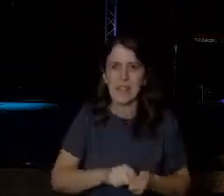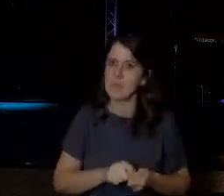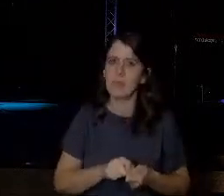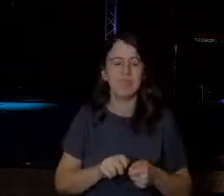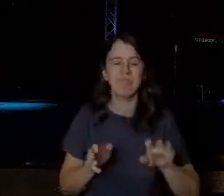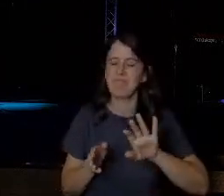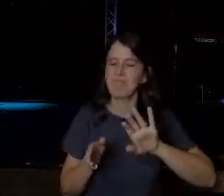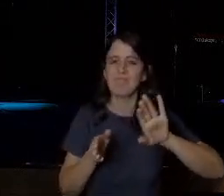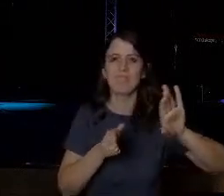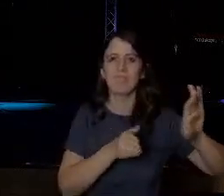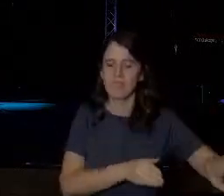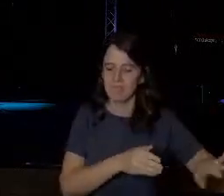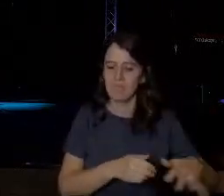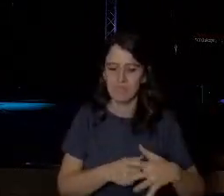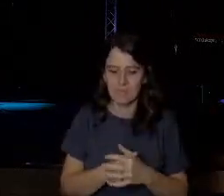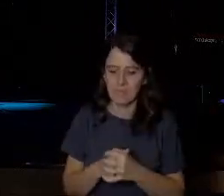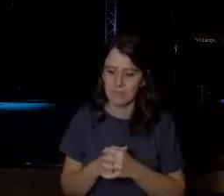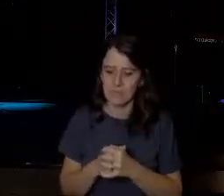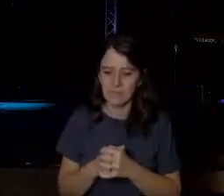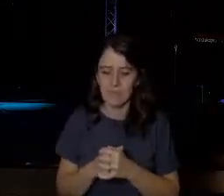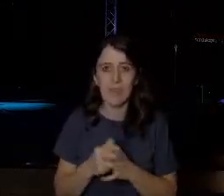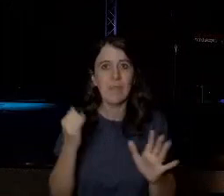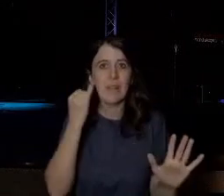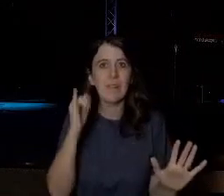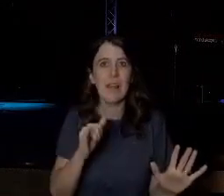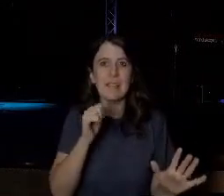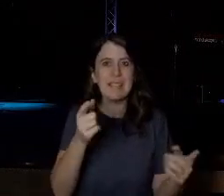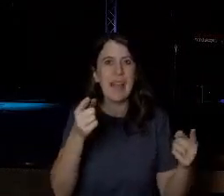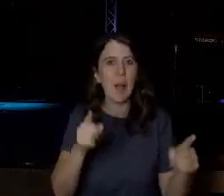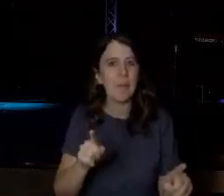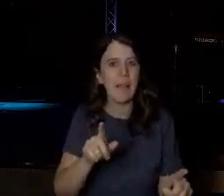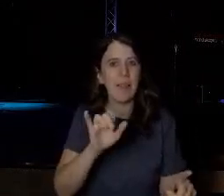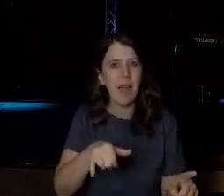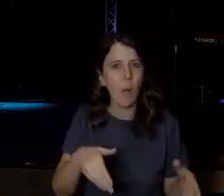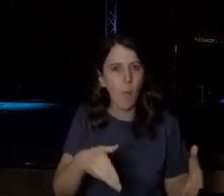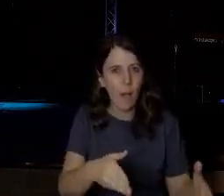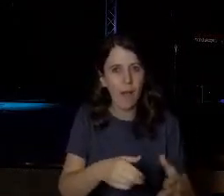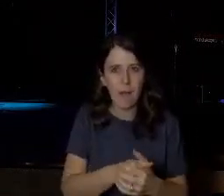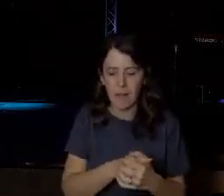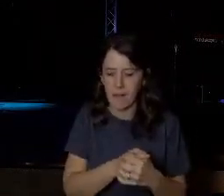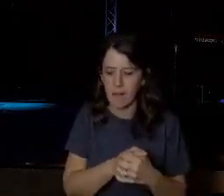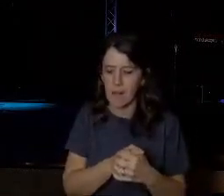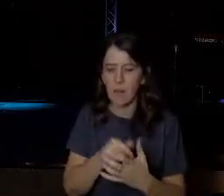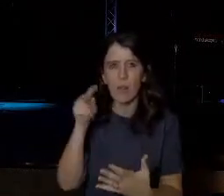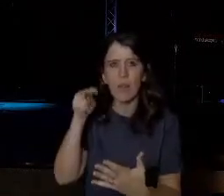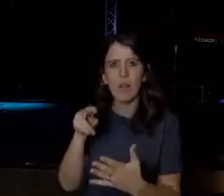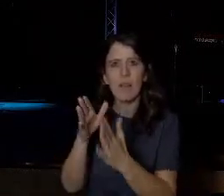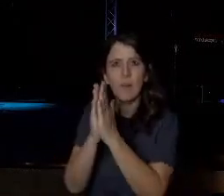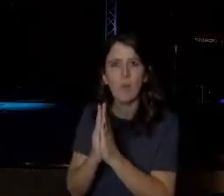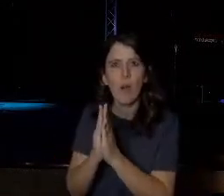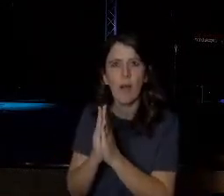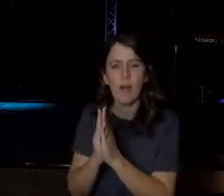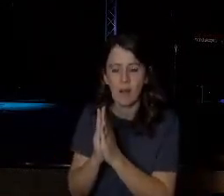I want to just stop, even if it didn't happen. And just look at this prayer that Joshua